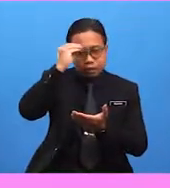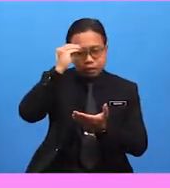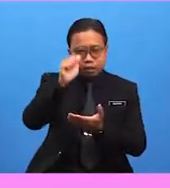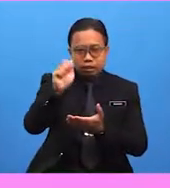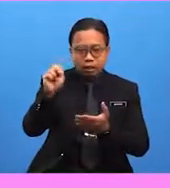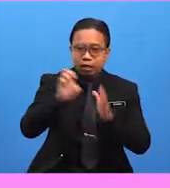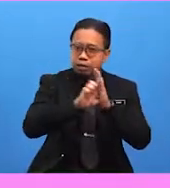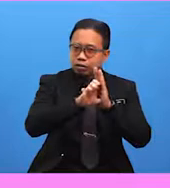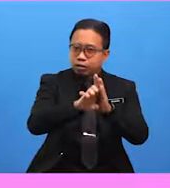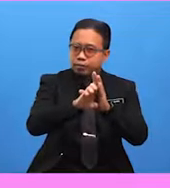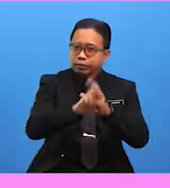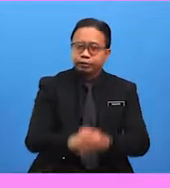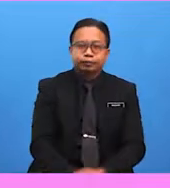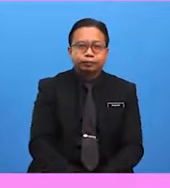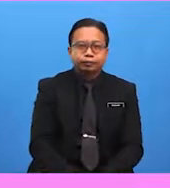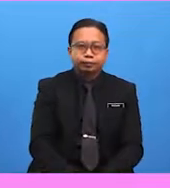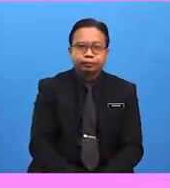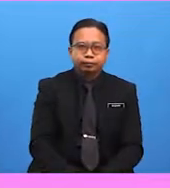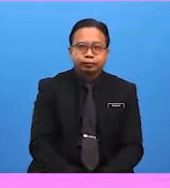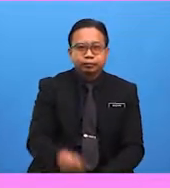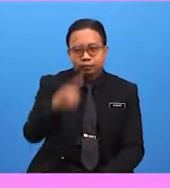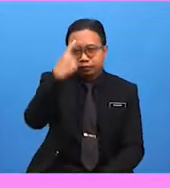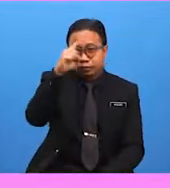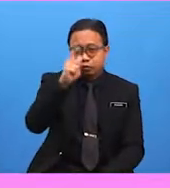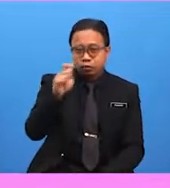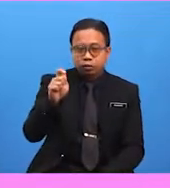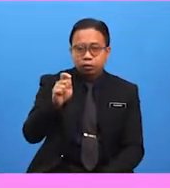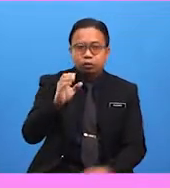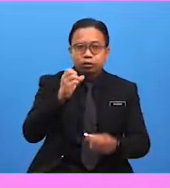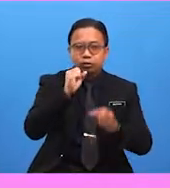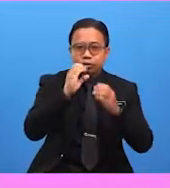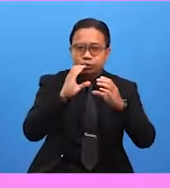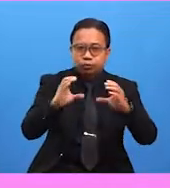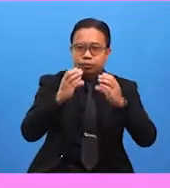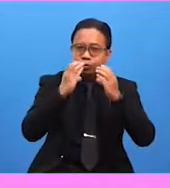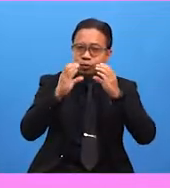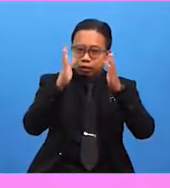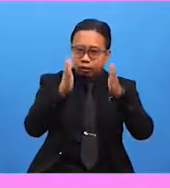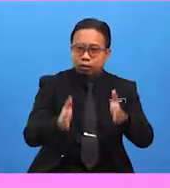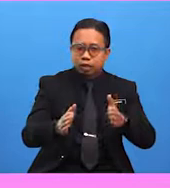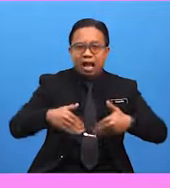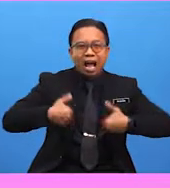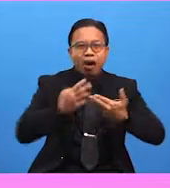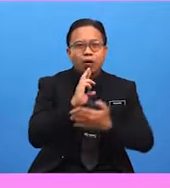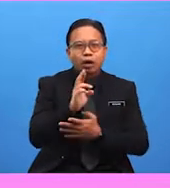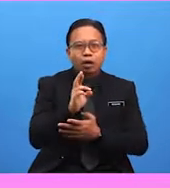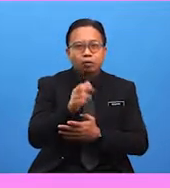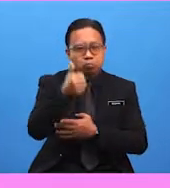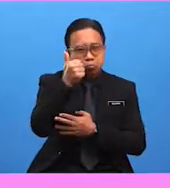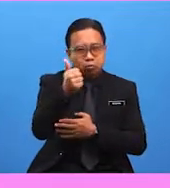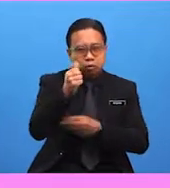an example. For the speaker, how are great